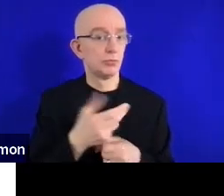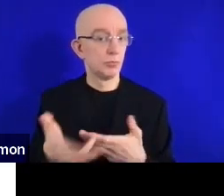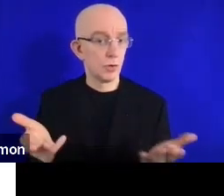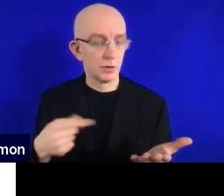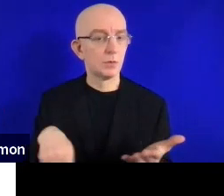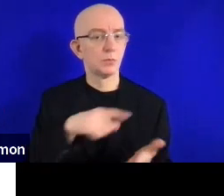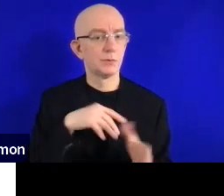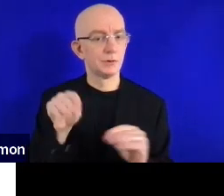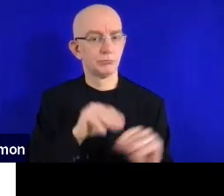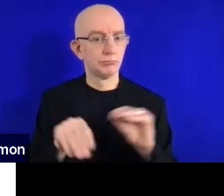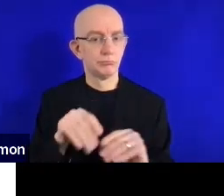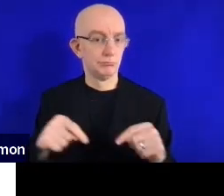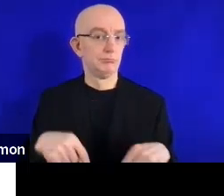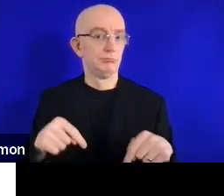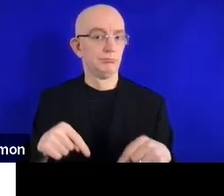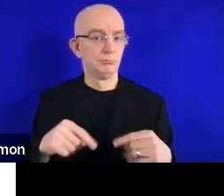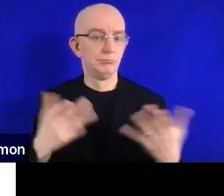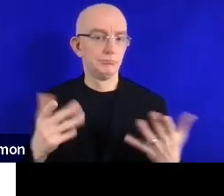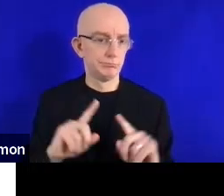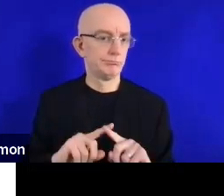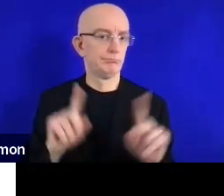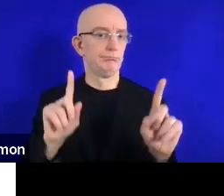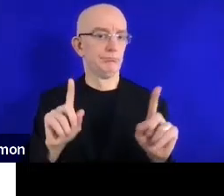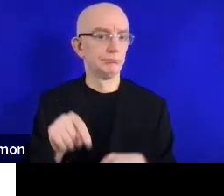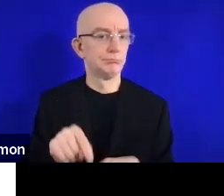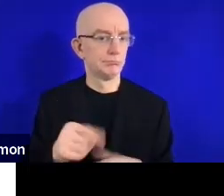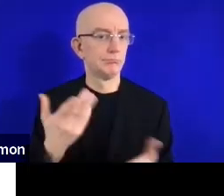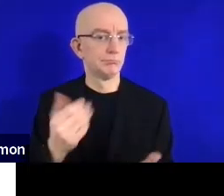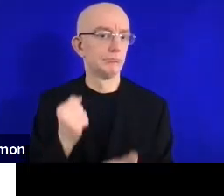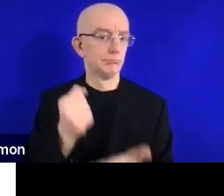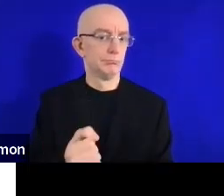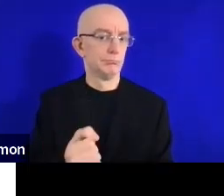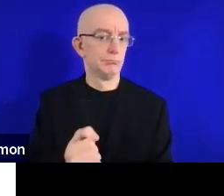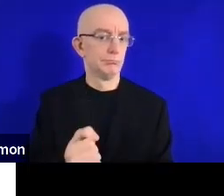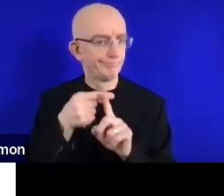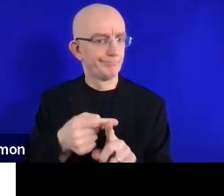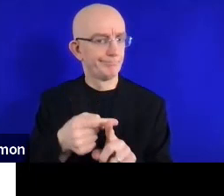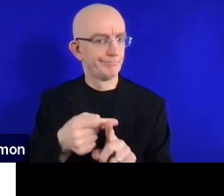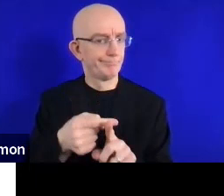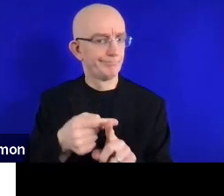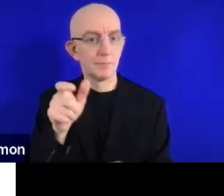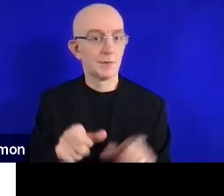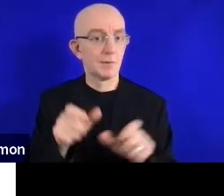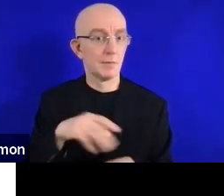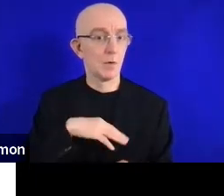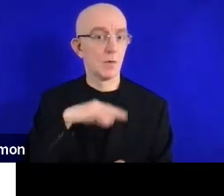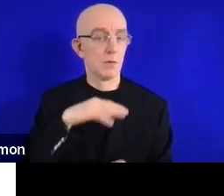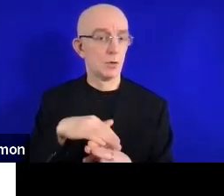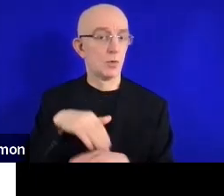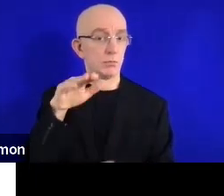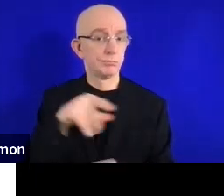Similarly, we have introduced what we call productive inclusion model among rehabilitation centers, so as to